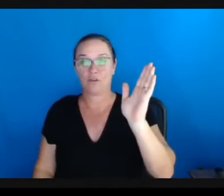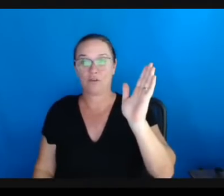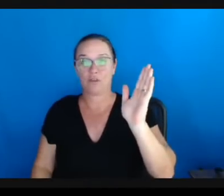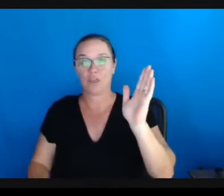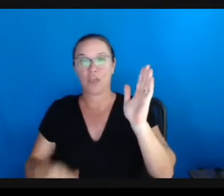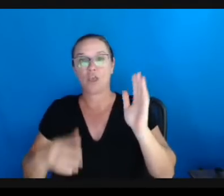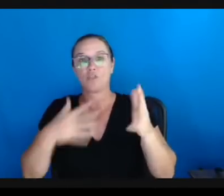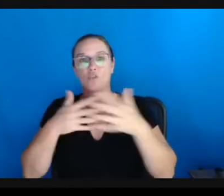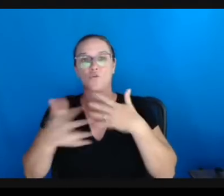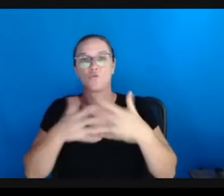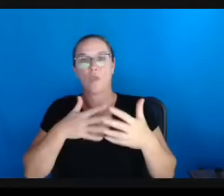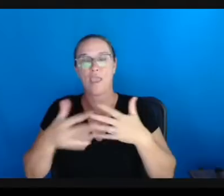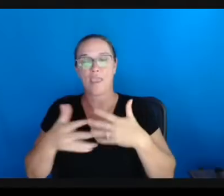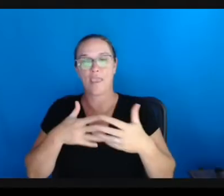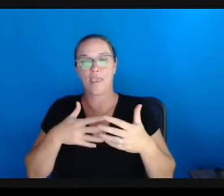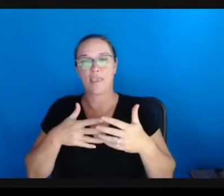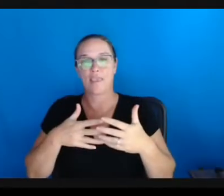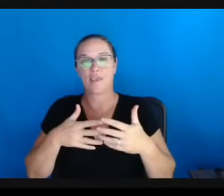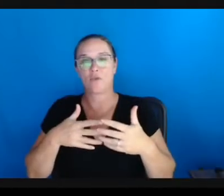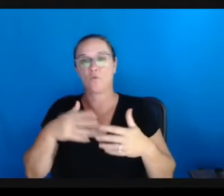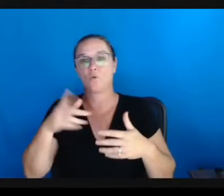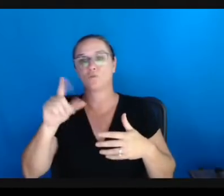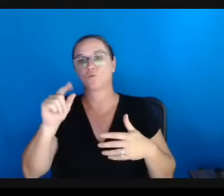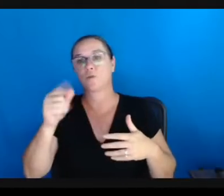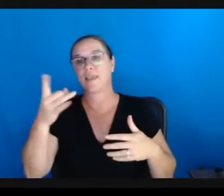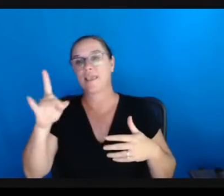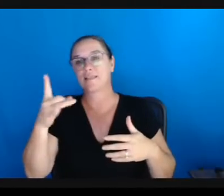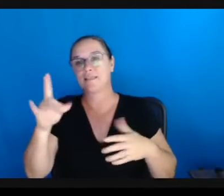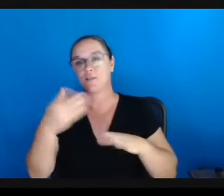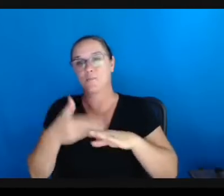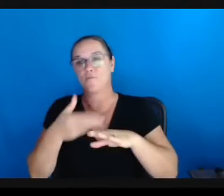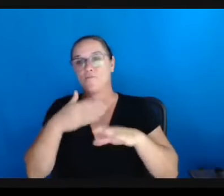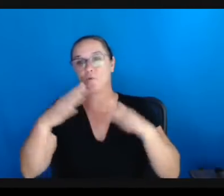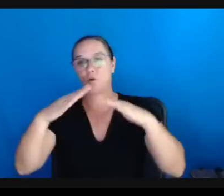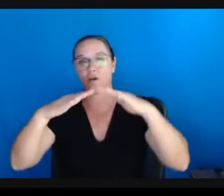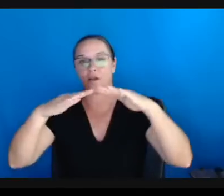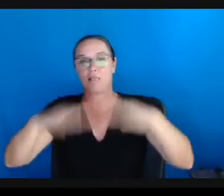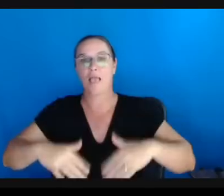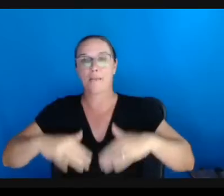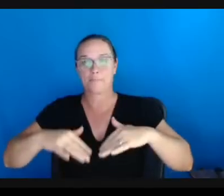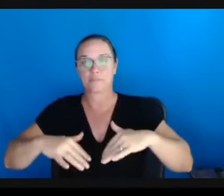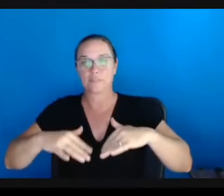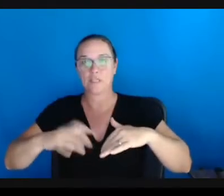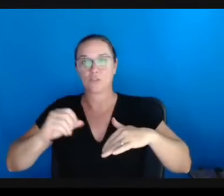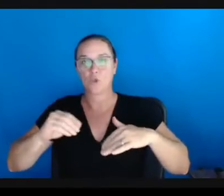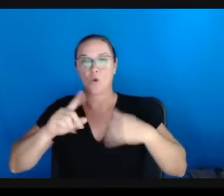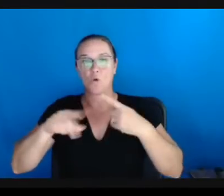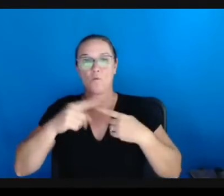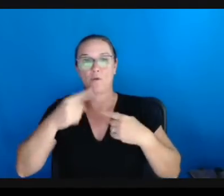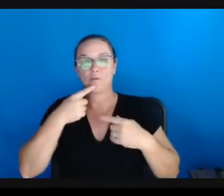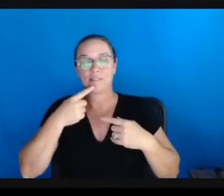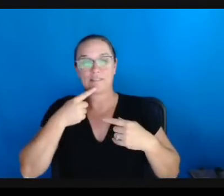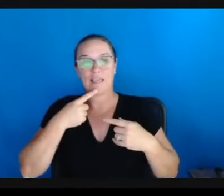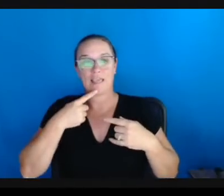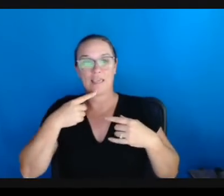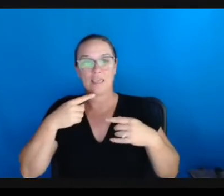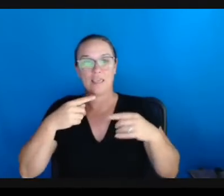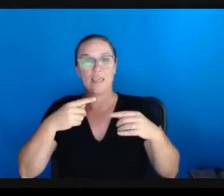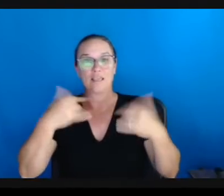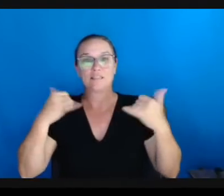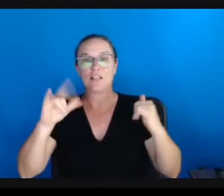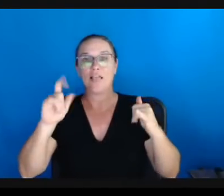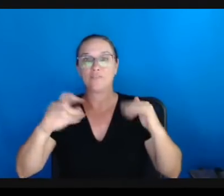line is where we were in 2018 before the collapse. And so when we say that our volume is missing, it's all this stuff in